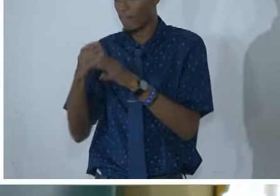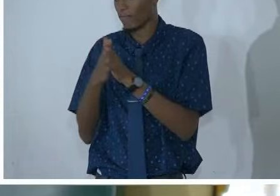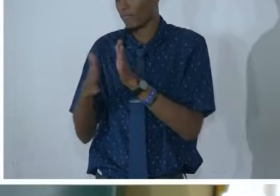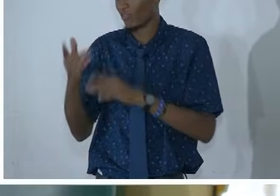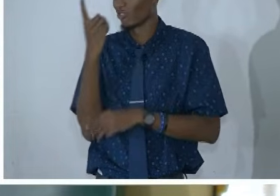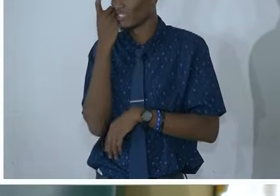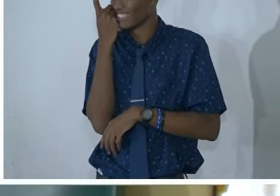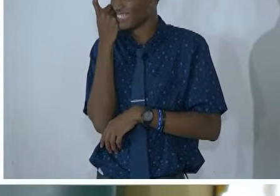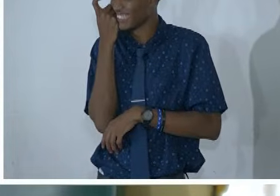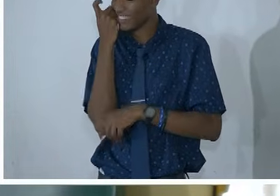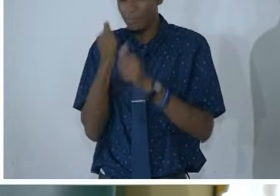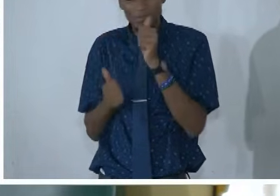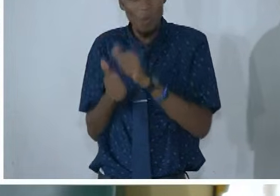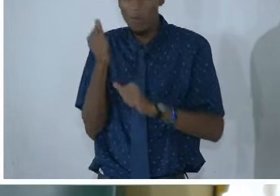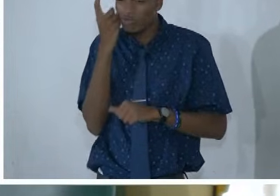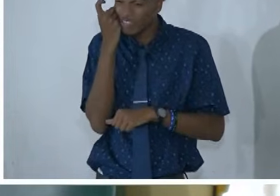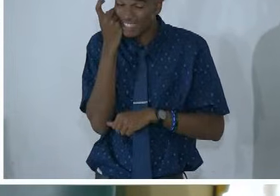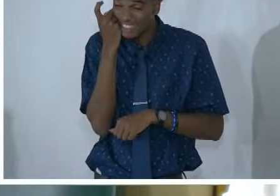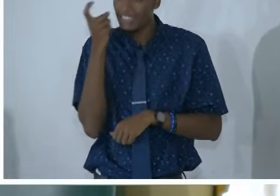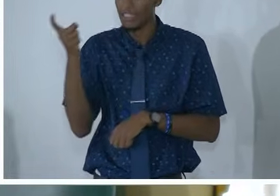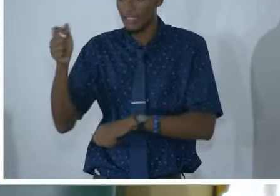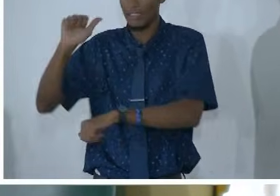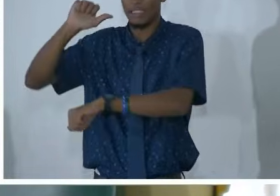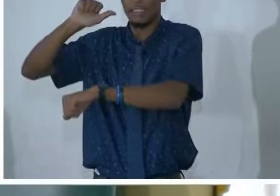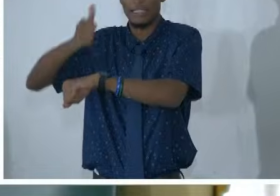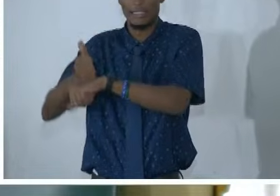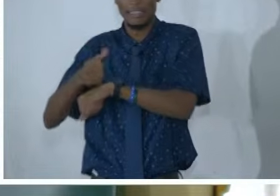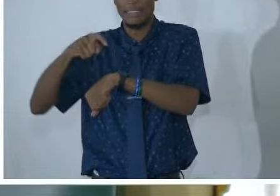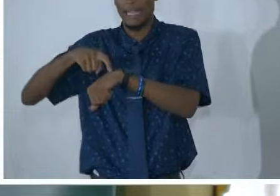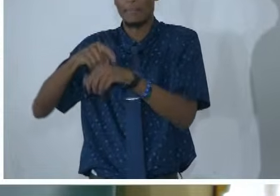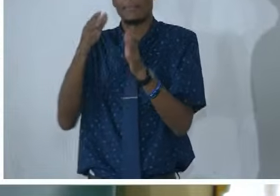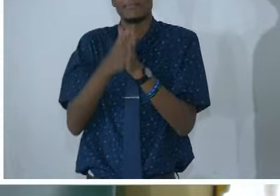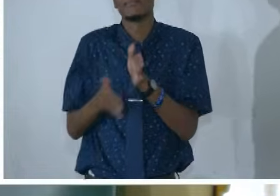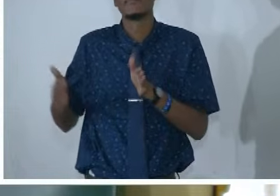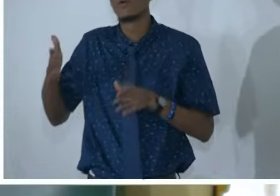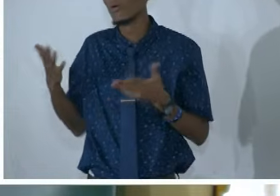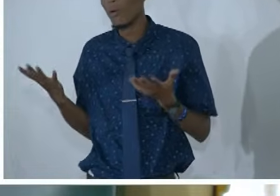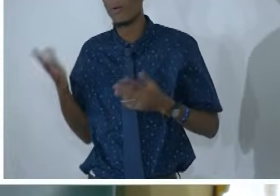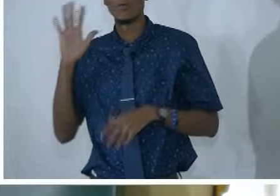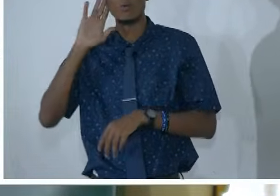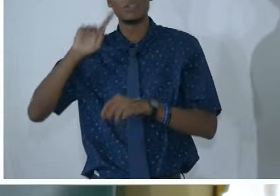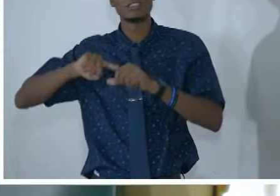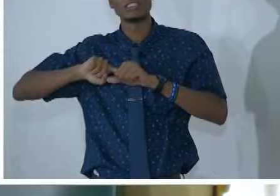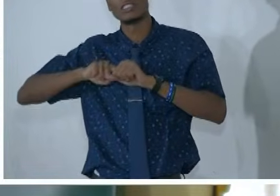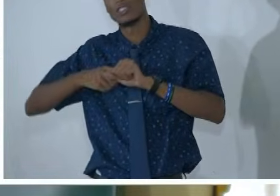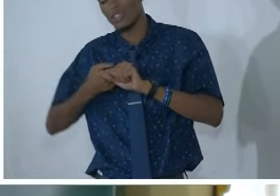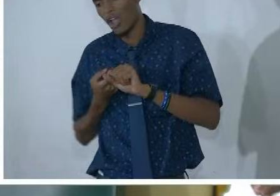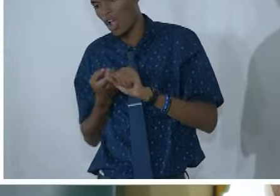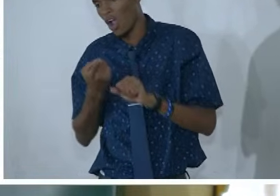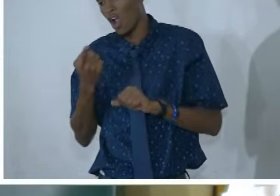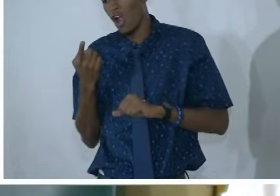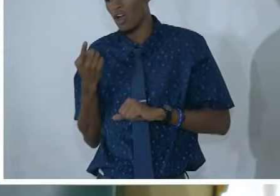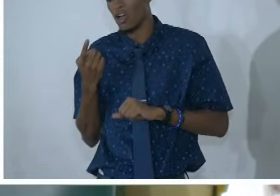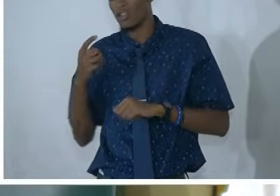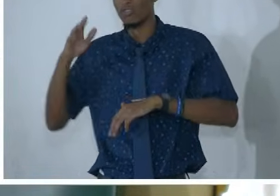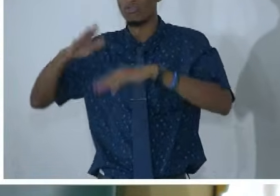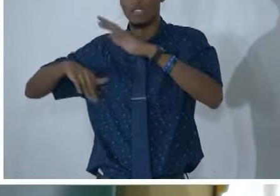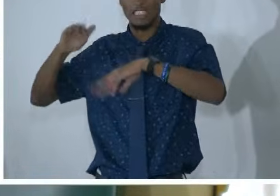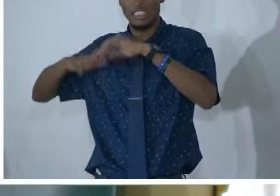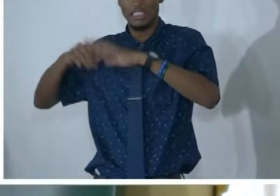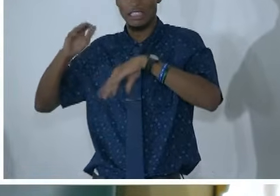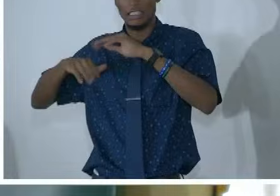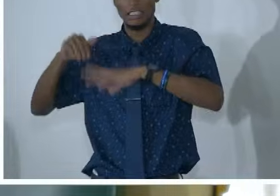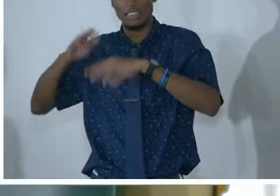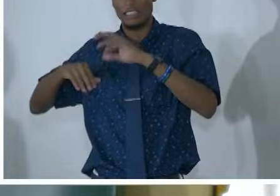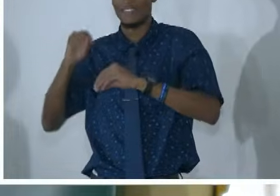most recent time frame is that they had indicated that they would start the reconstruction,